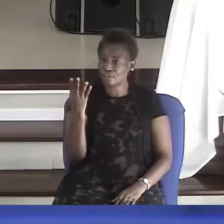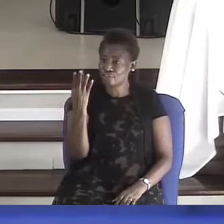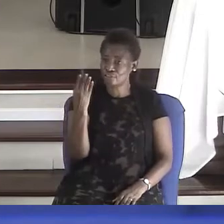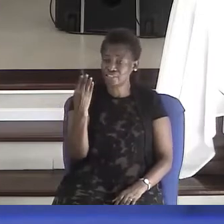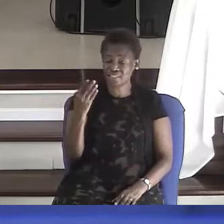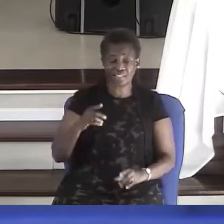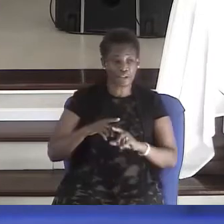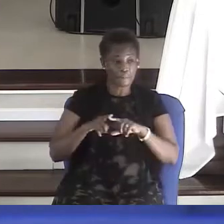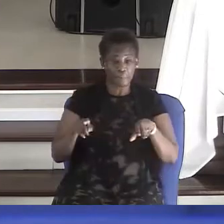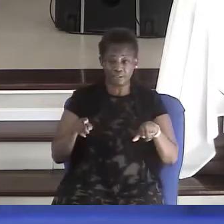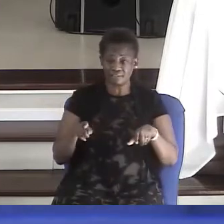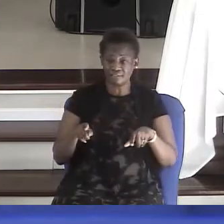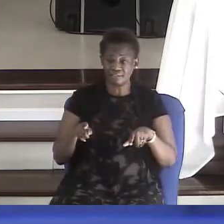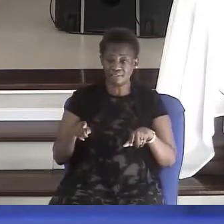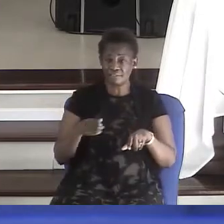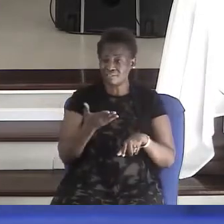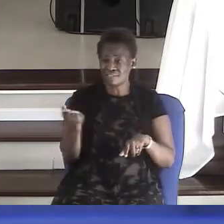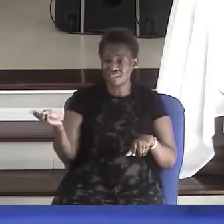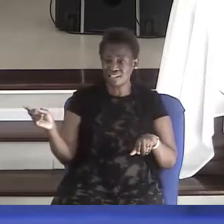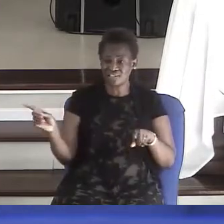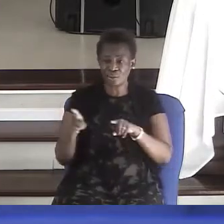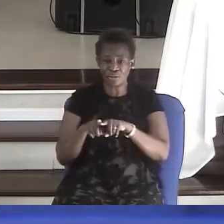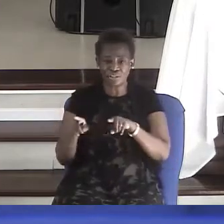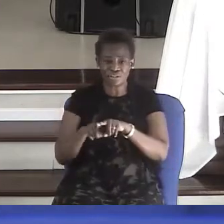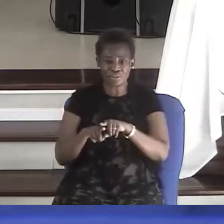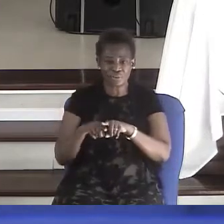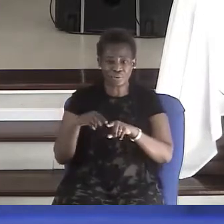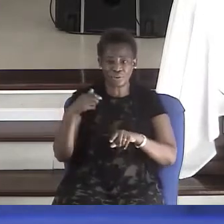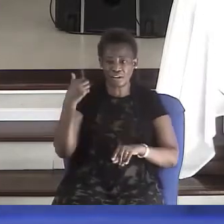clash with Sister Elaine